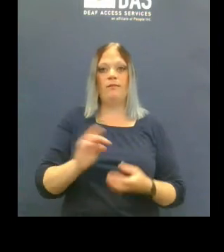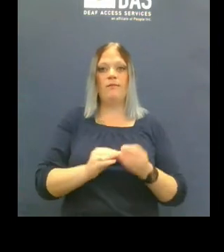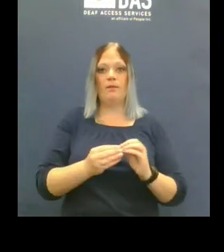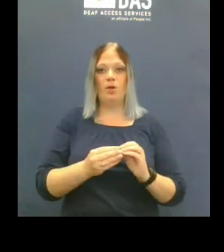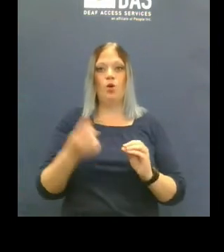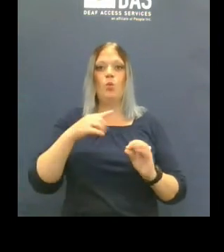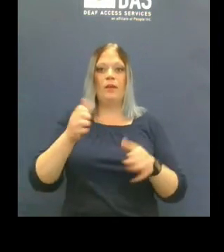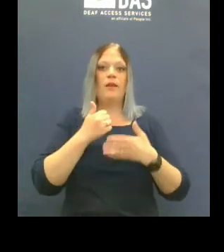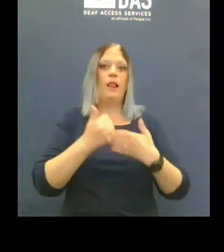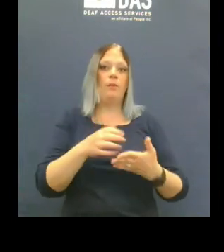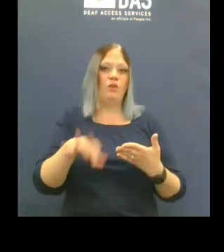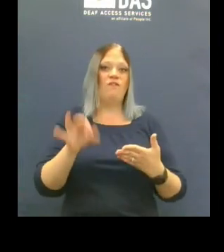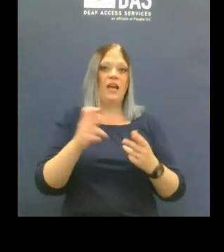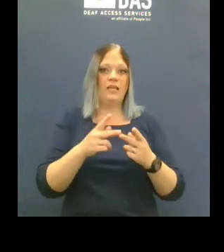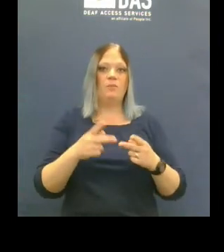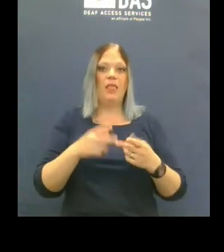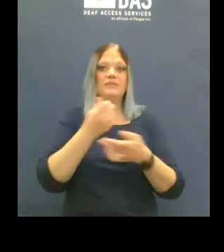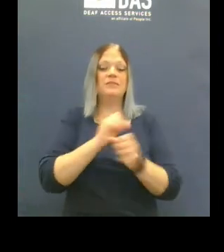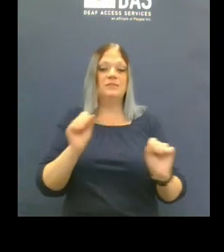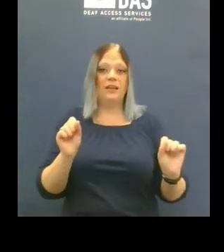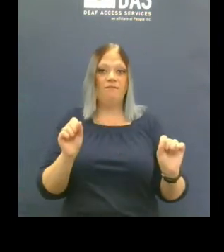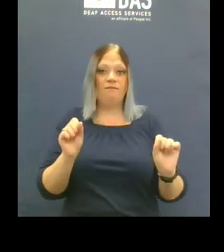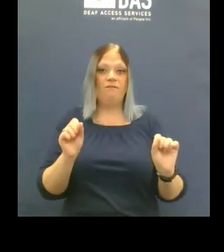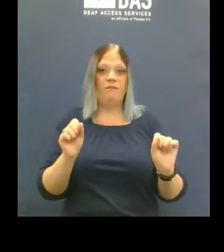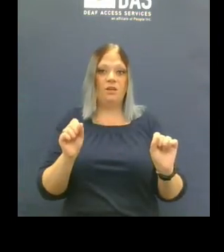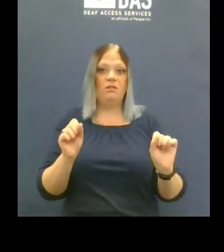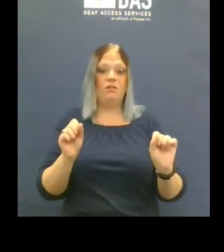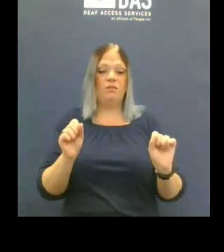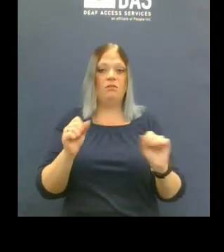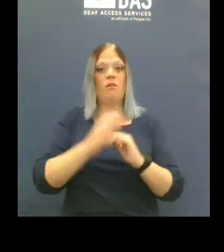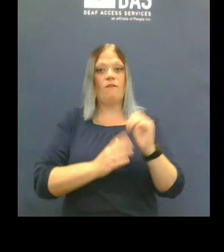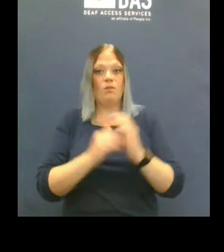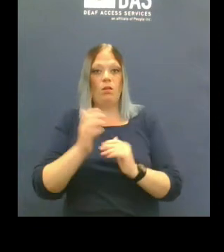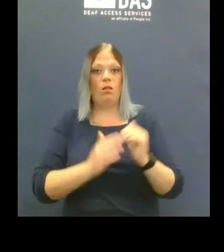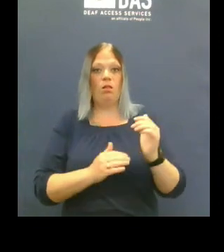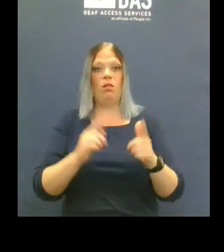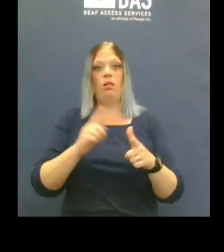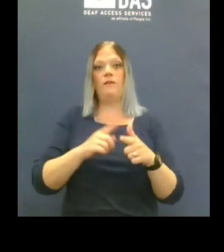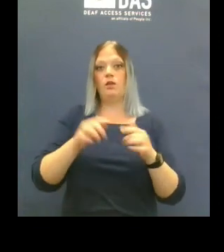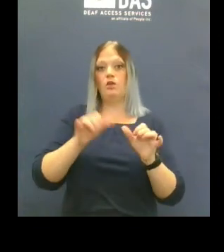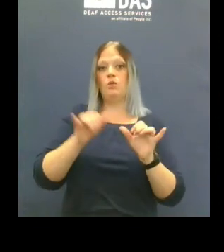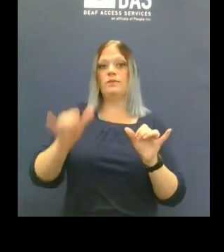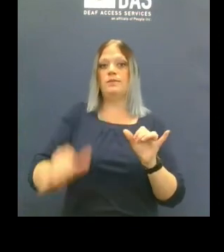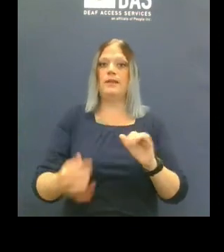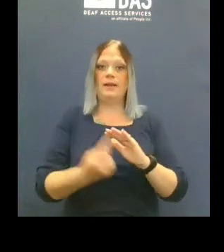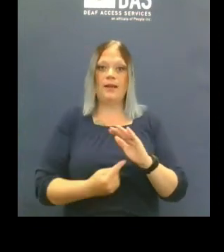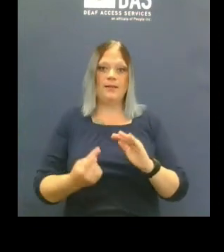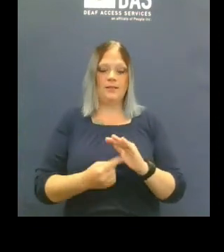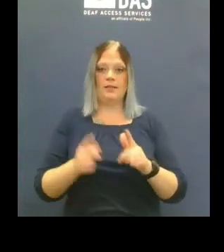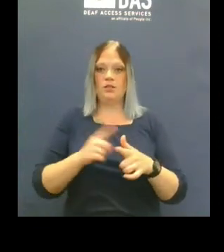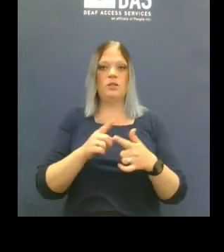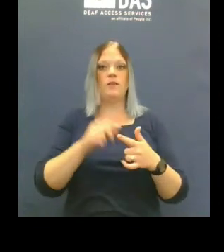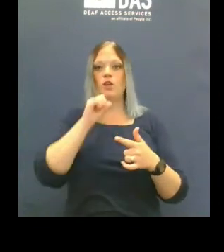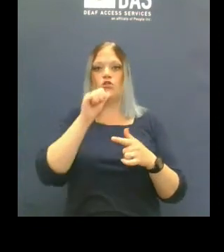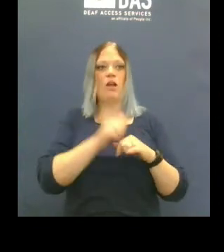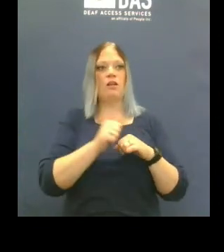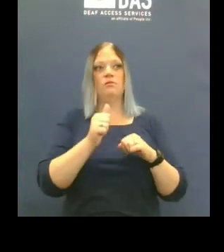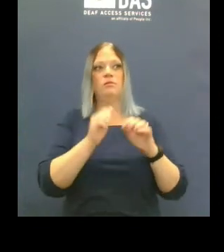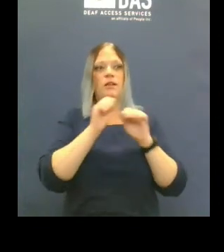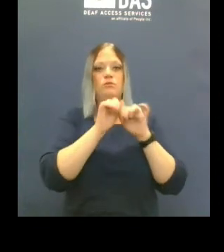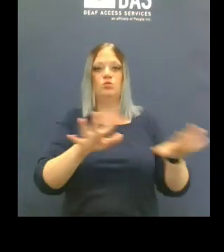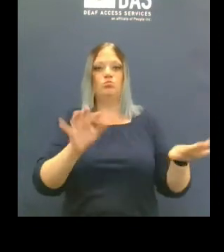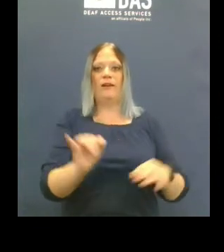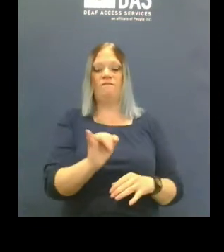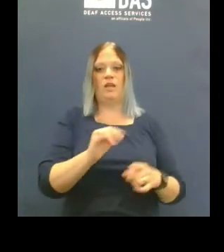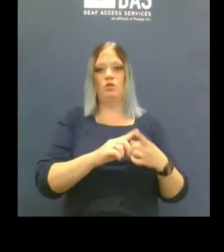can help you find a place that is safe and comfortable to remain in isolation, that you will not infect other people around